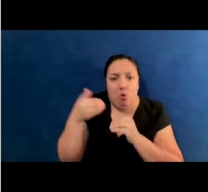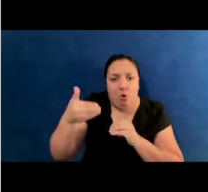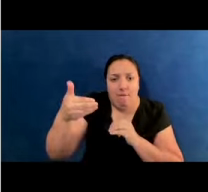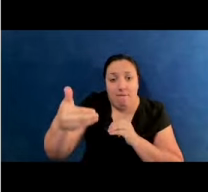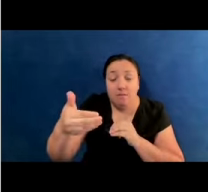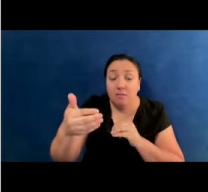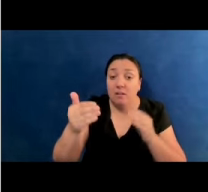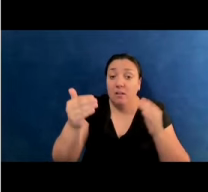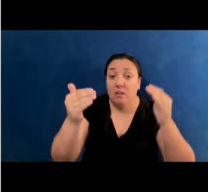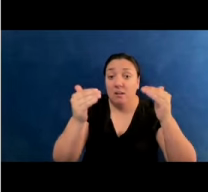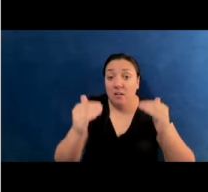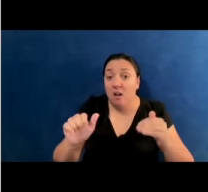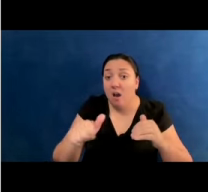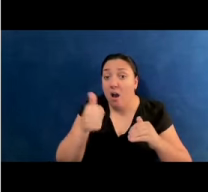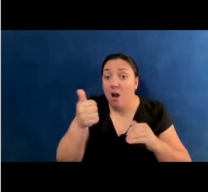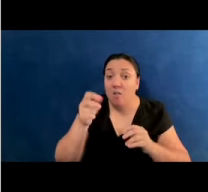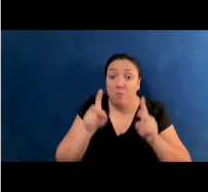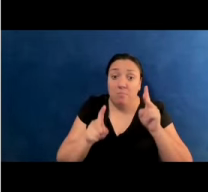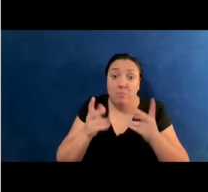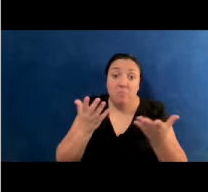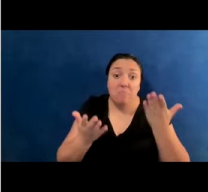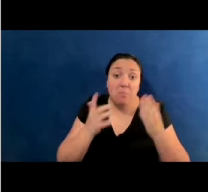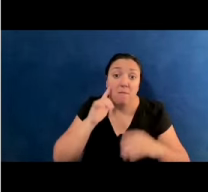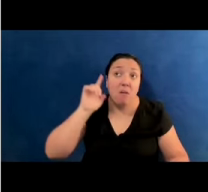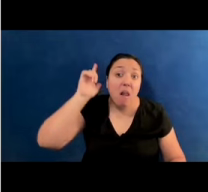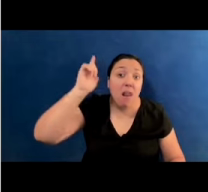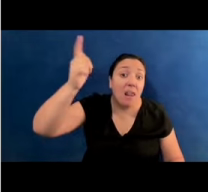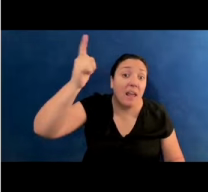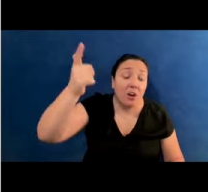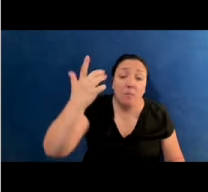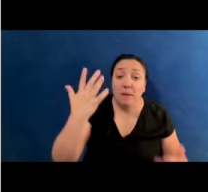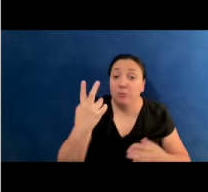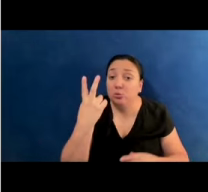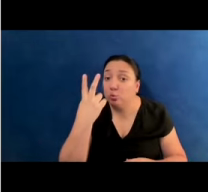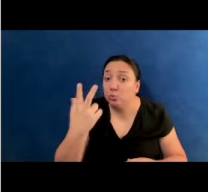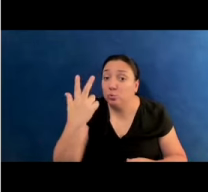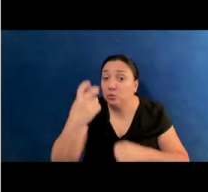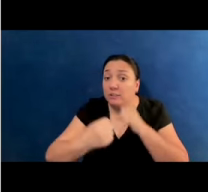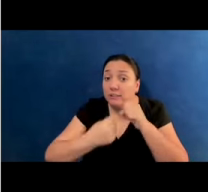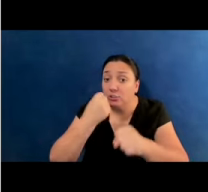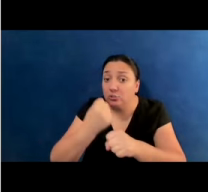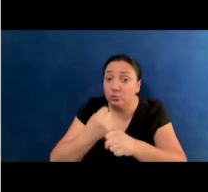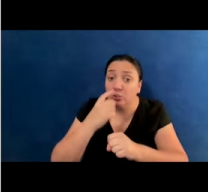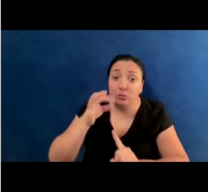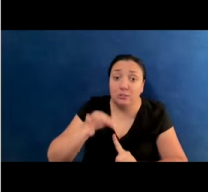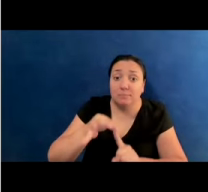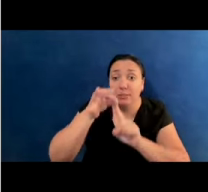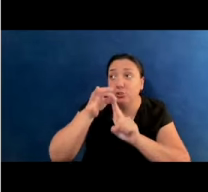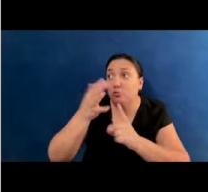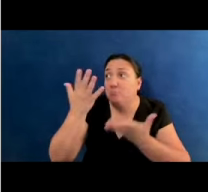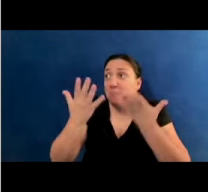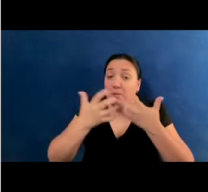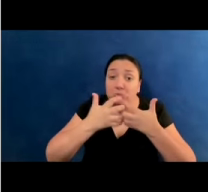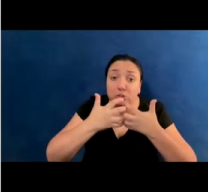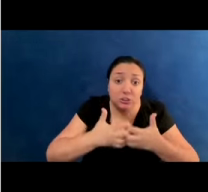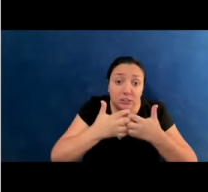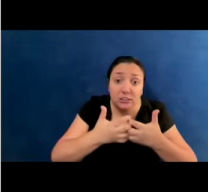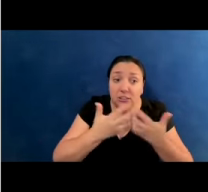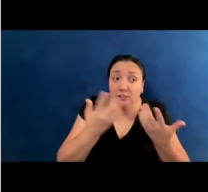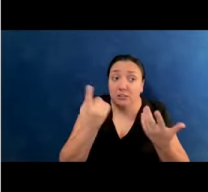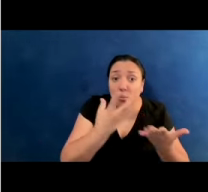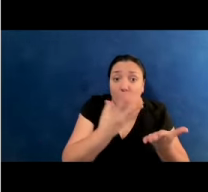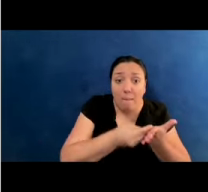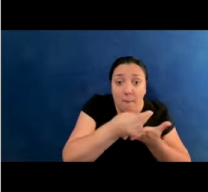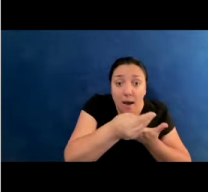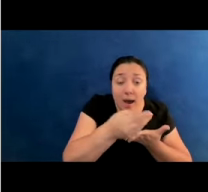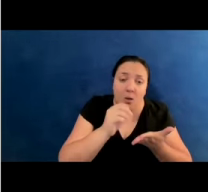people will also then be saving money for down the road. Maybe it's 2 or 3 years for a special piece of machinery or a trip